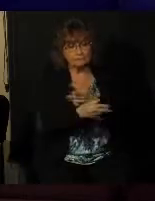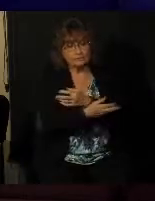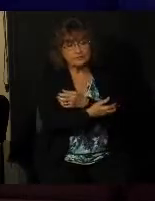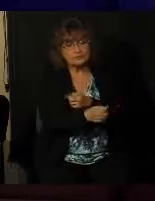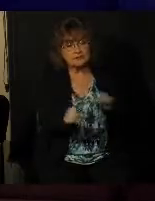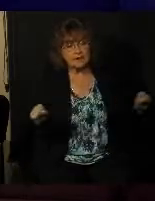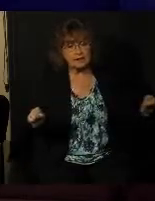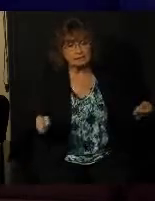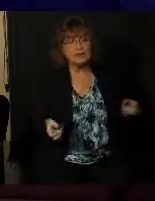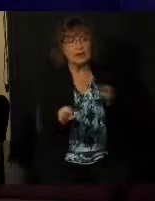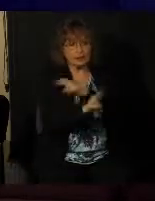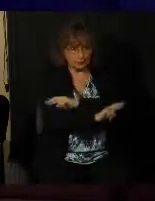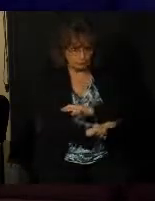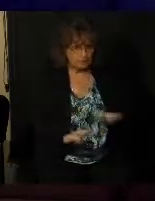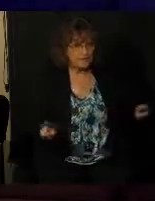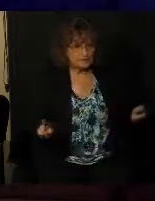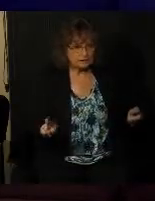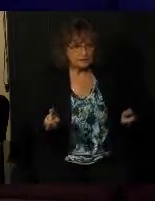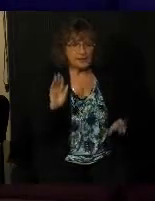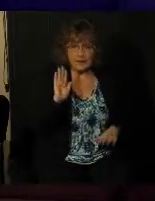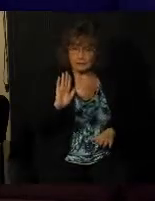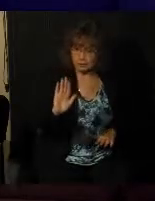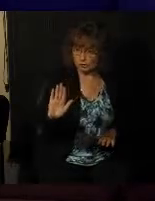and your giving was a part of that.